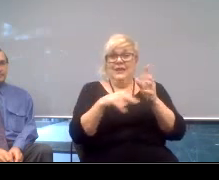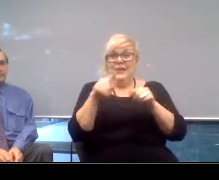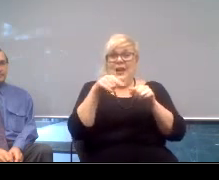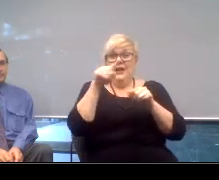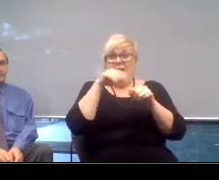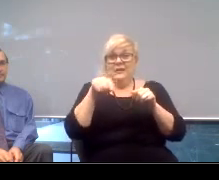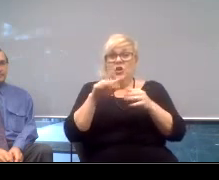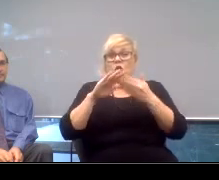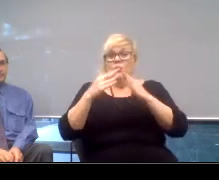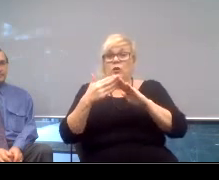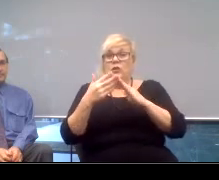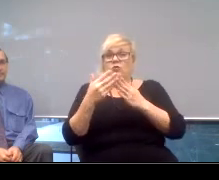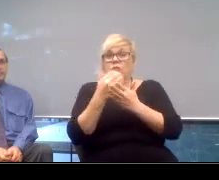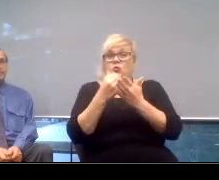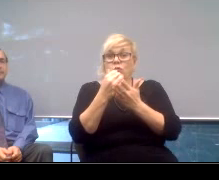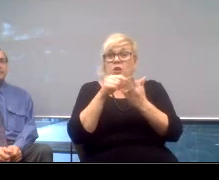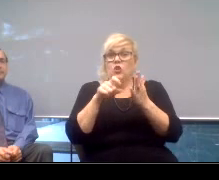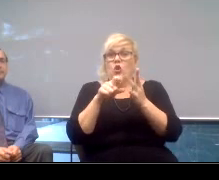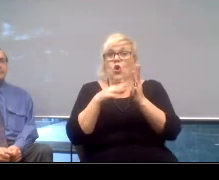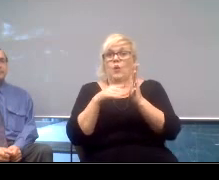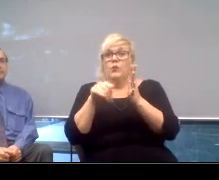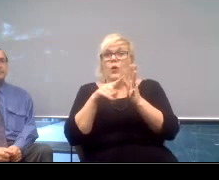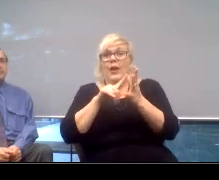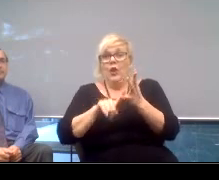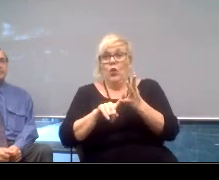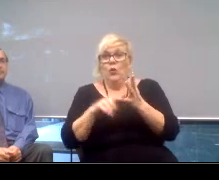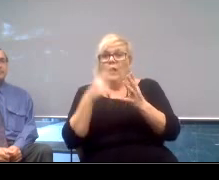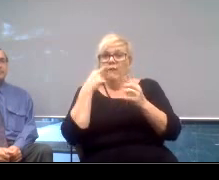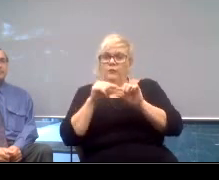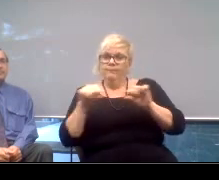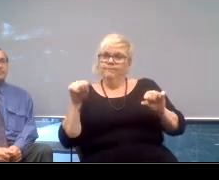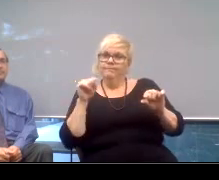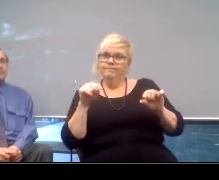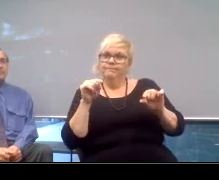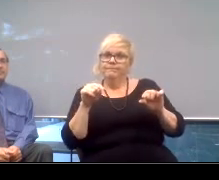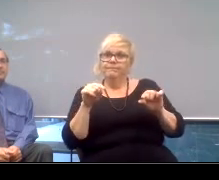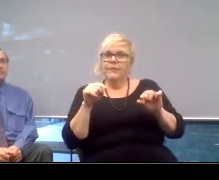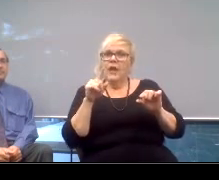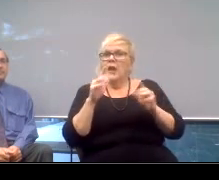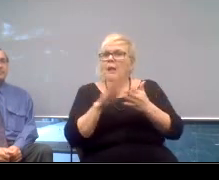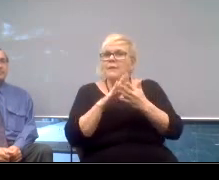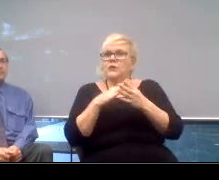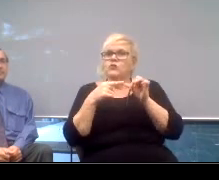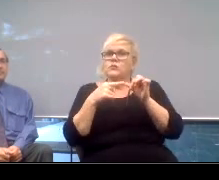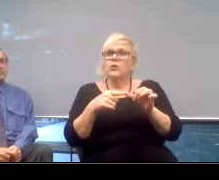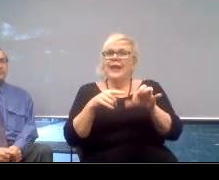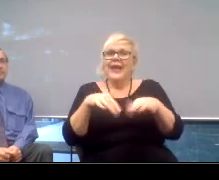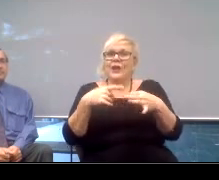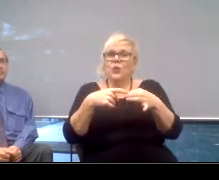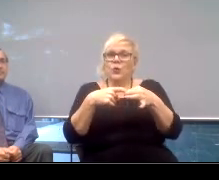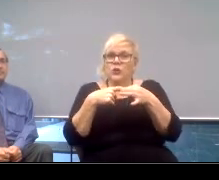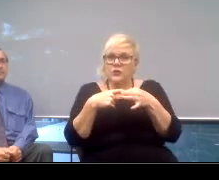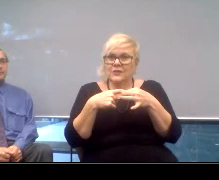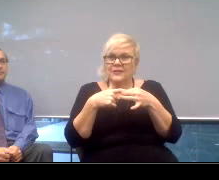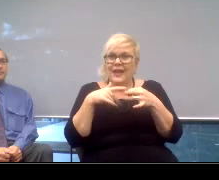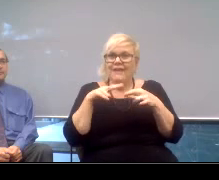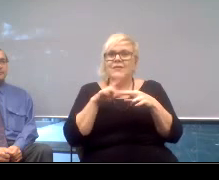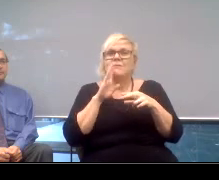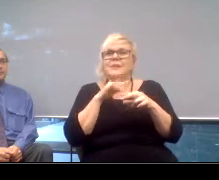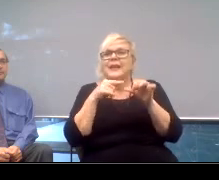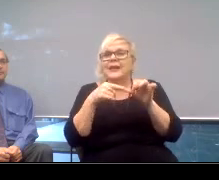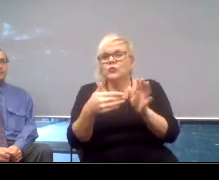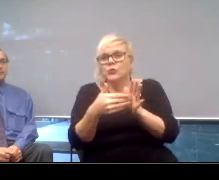sapcommunityresourcing.com.au, and we're keen to follow up any of those questions we haven't got to today. Thank you everyone